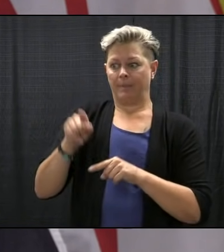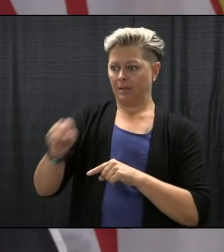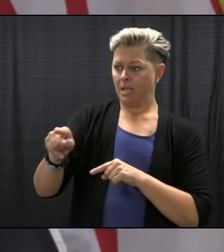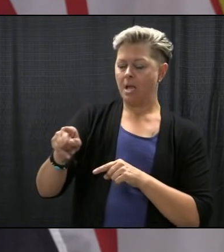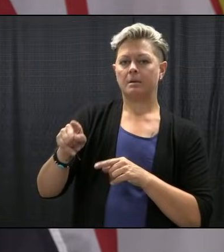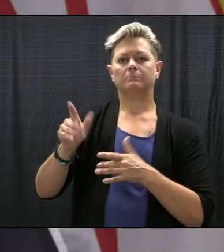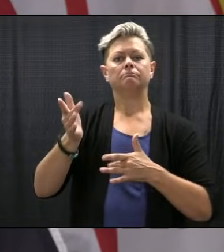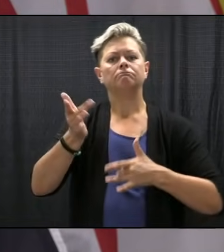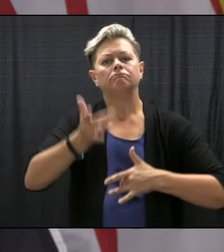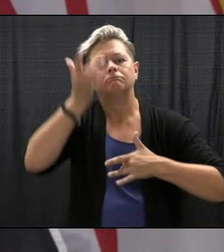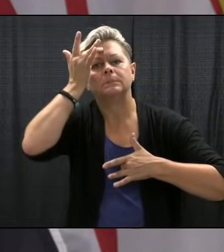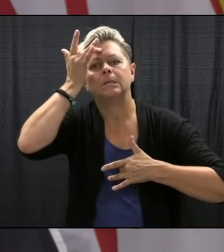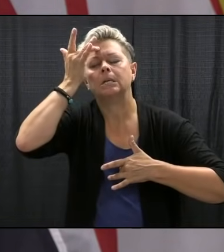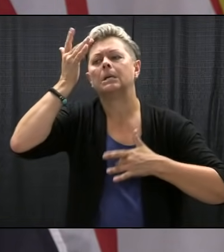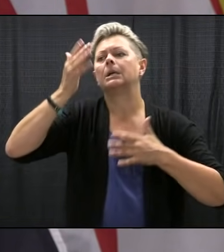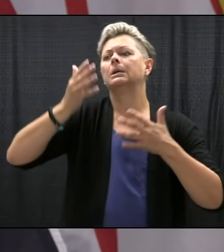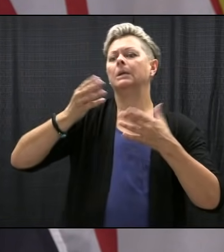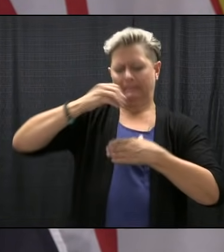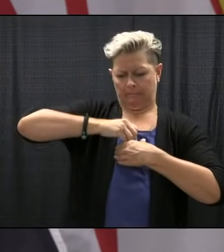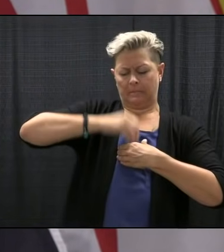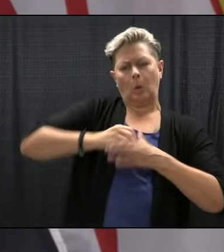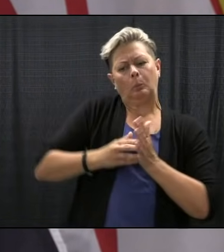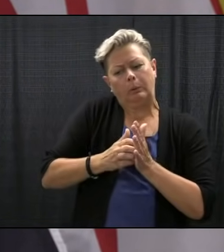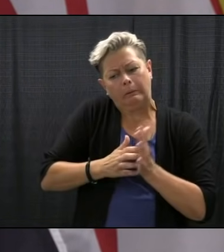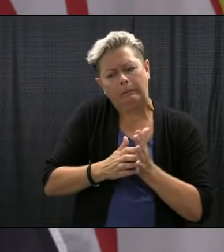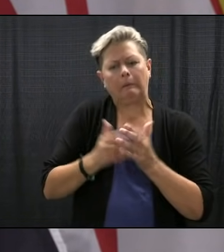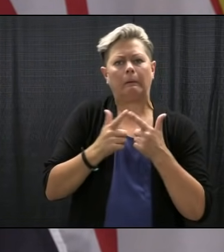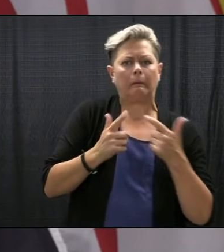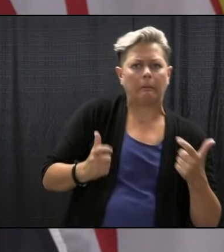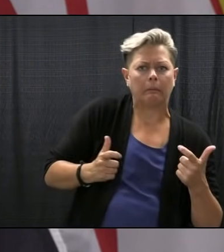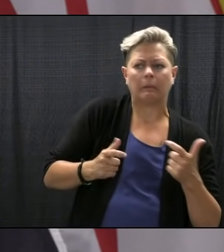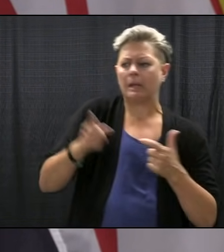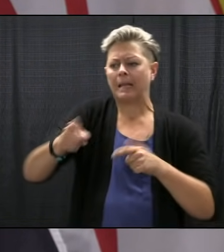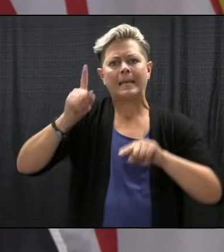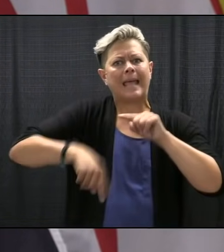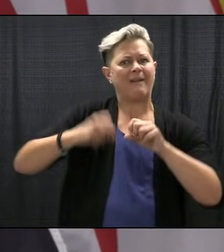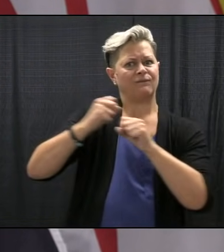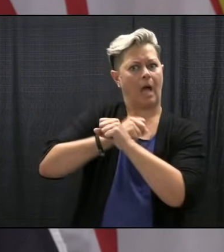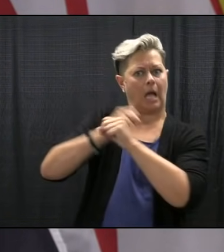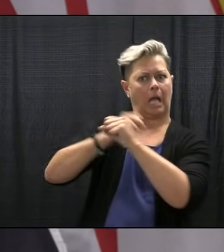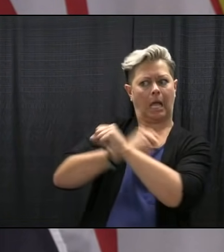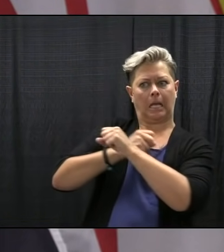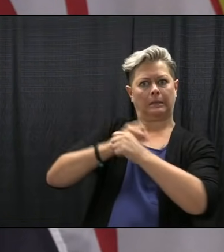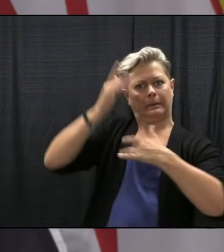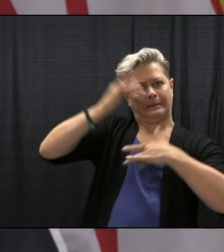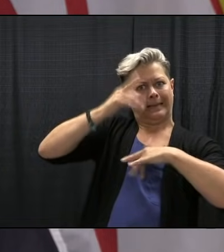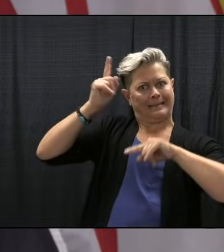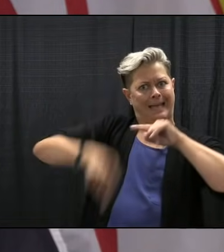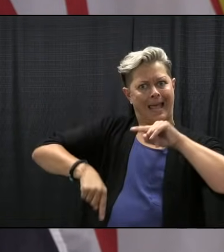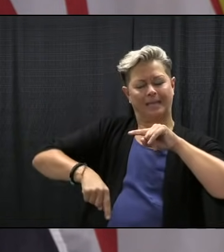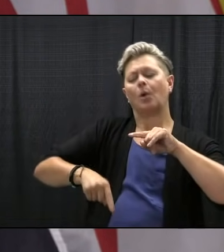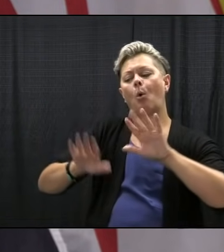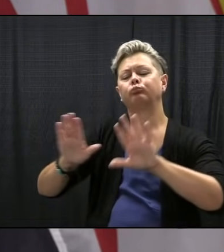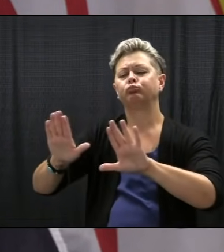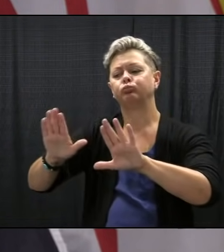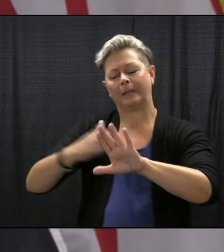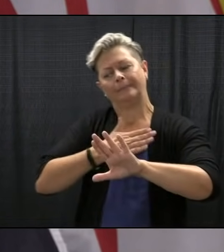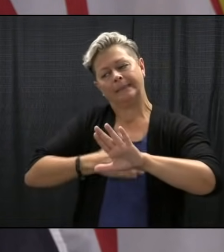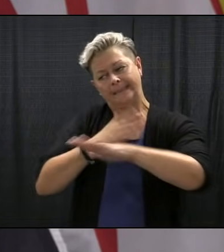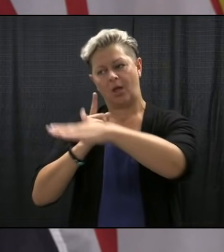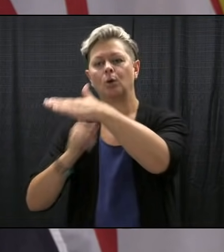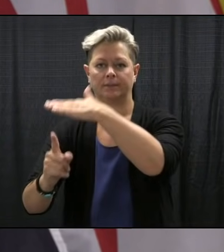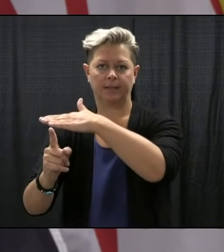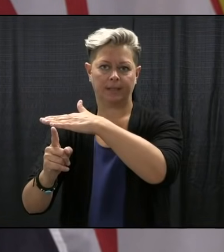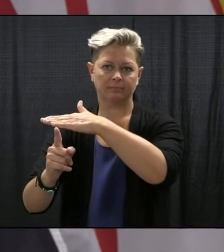medical conditions where perhaps they're immune compromised and may not be able to form a great immune response, then we would ask that they would